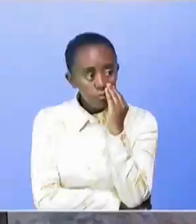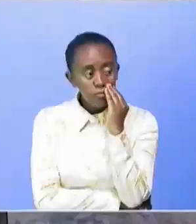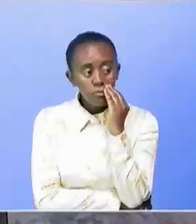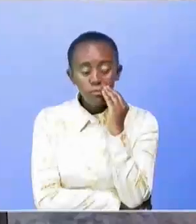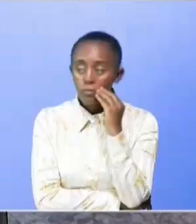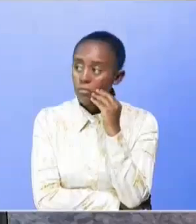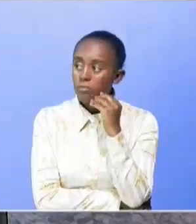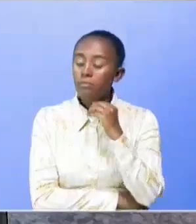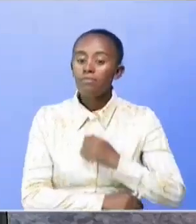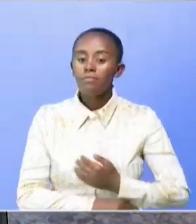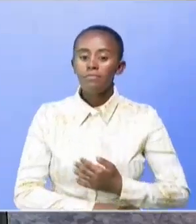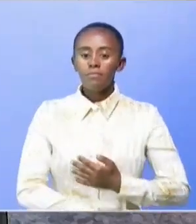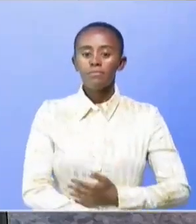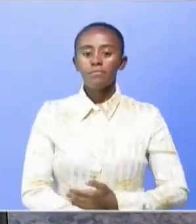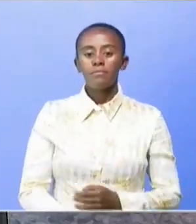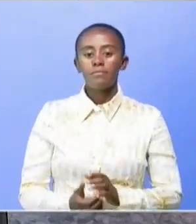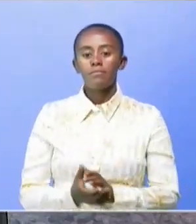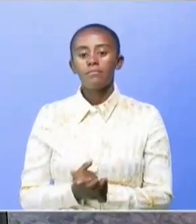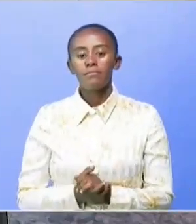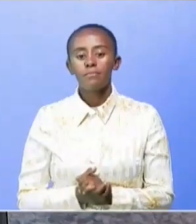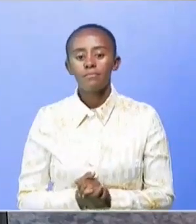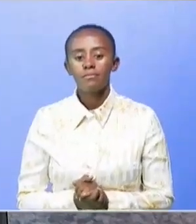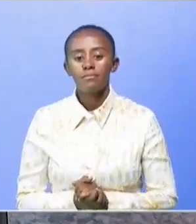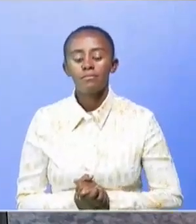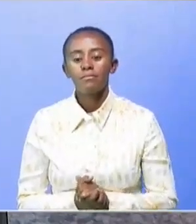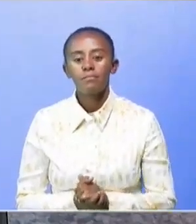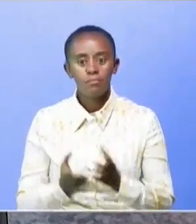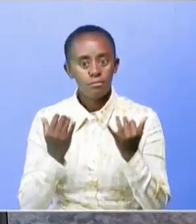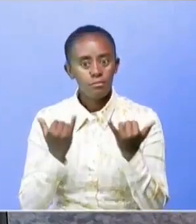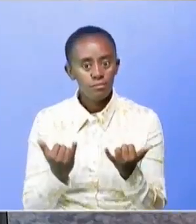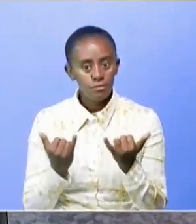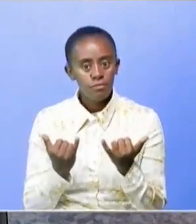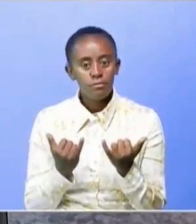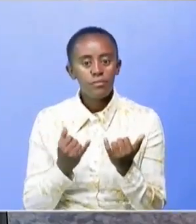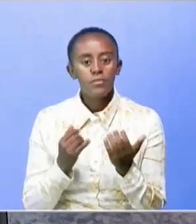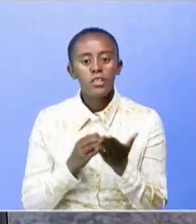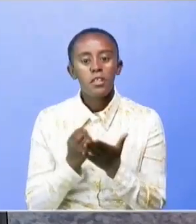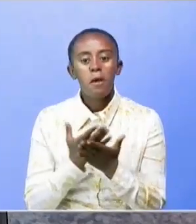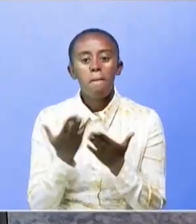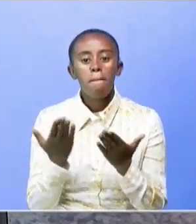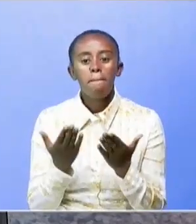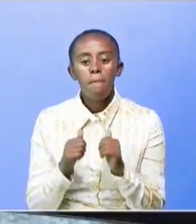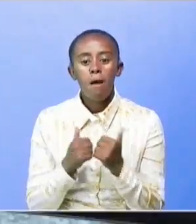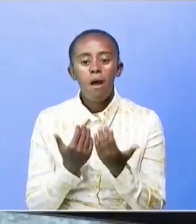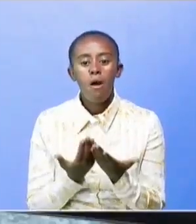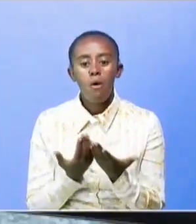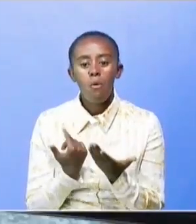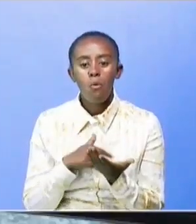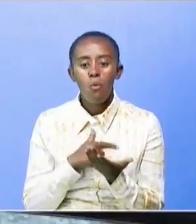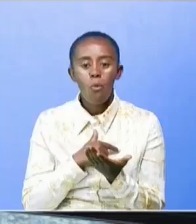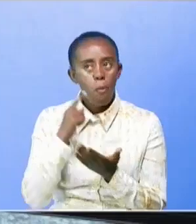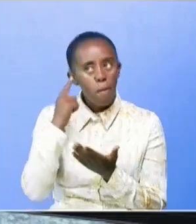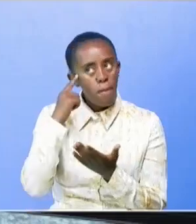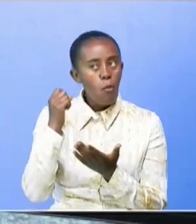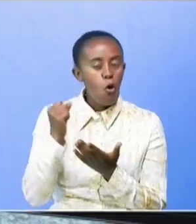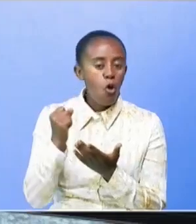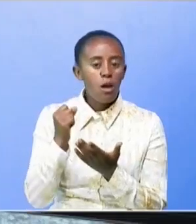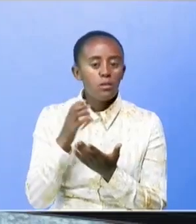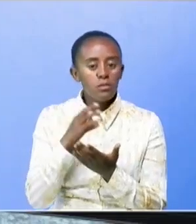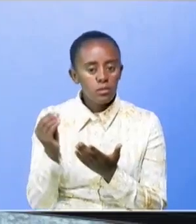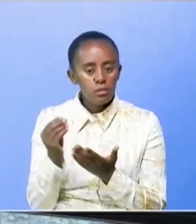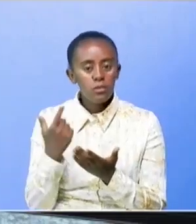lesson. And now we're going to do some activities and see how well we have memorized and we